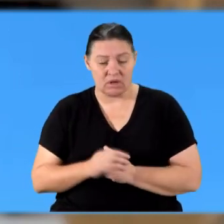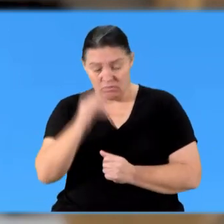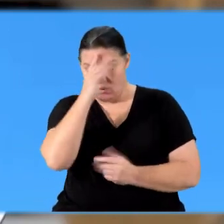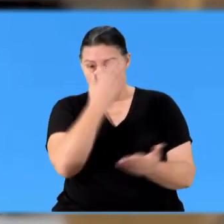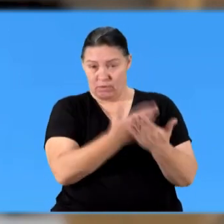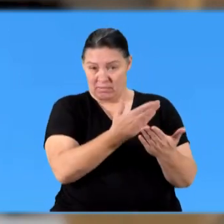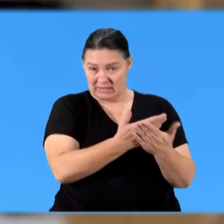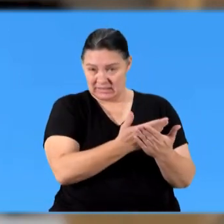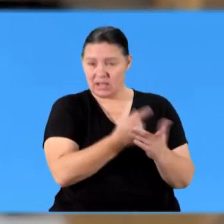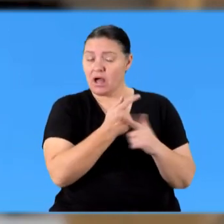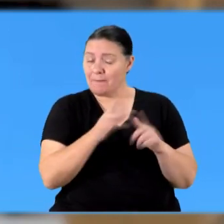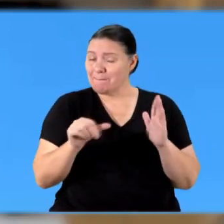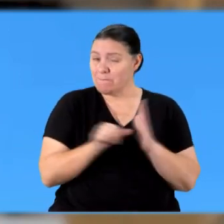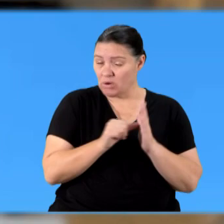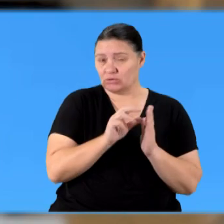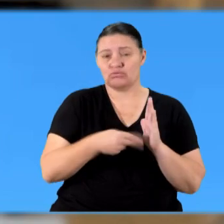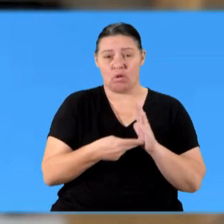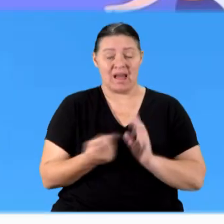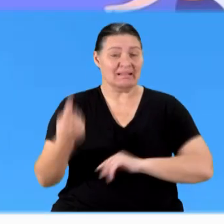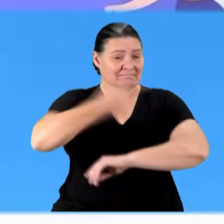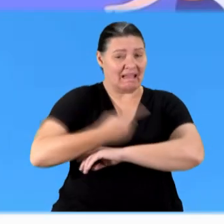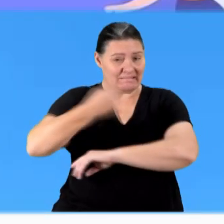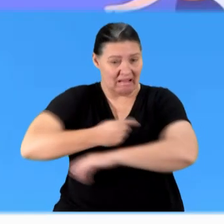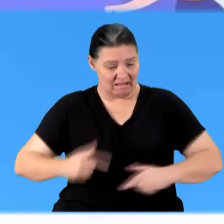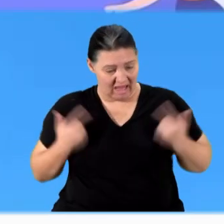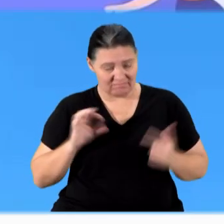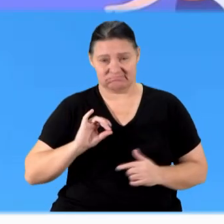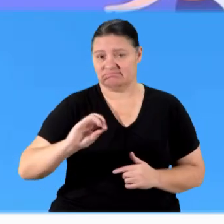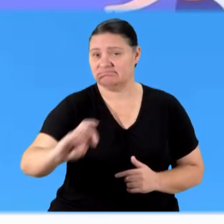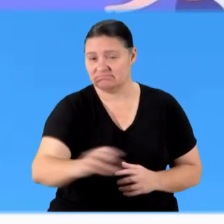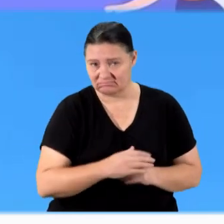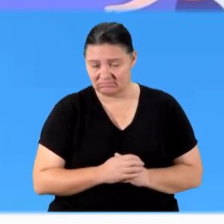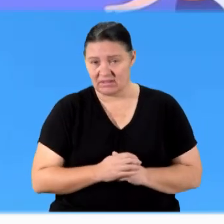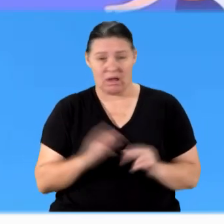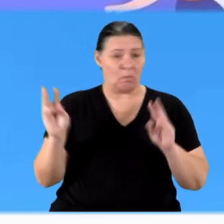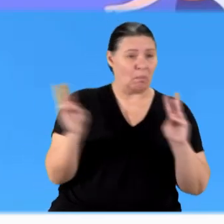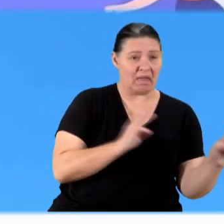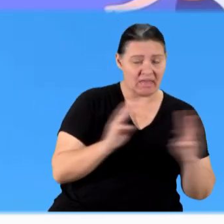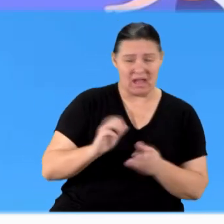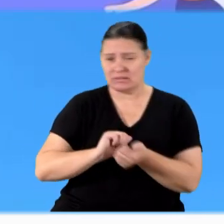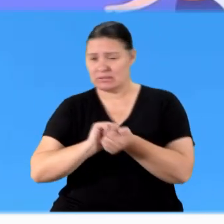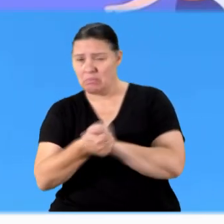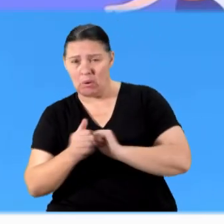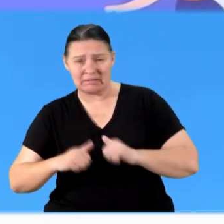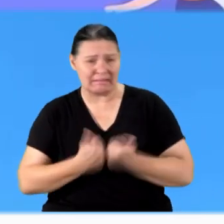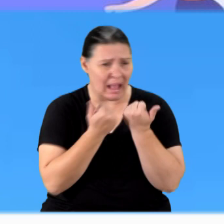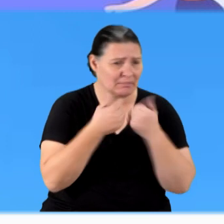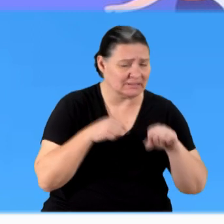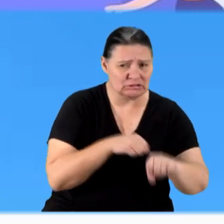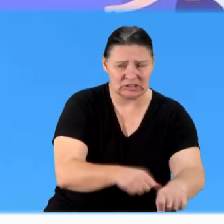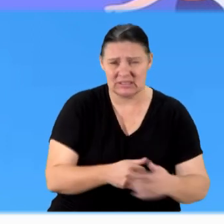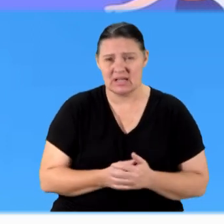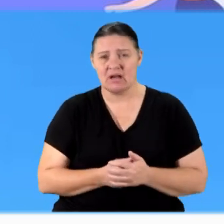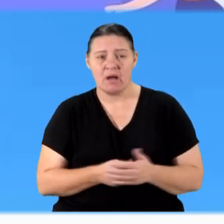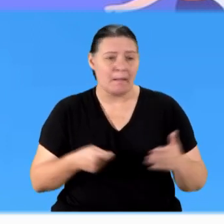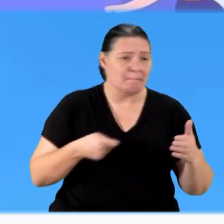with you. Did you know that probability plays a vital role in the day-to-day life? In the weather forecast, sports and